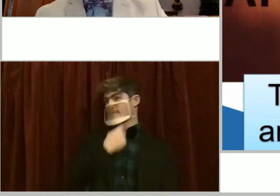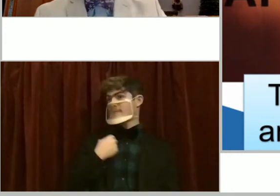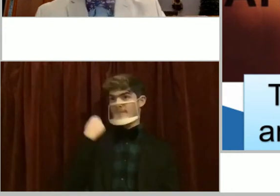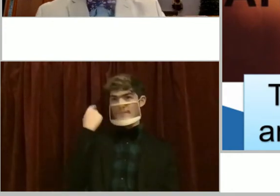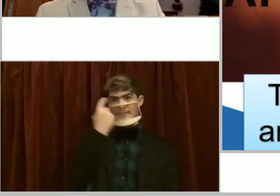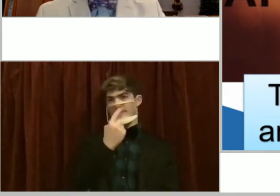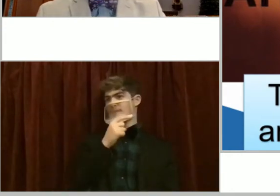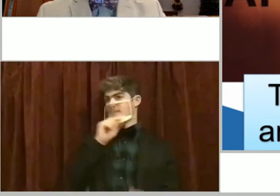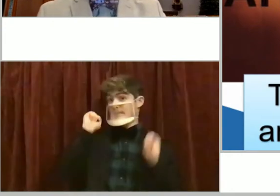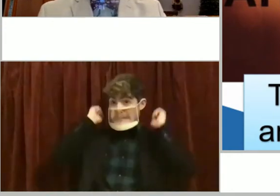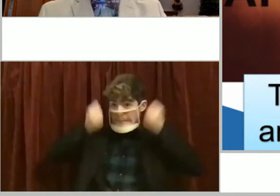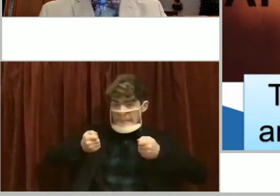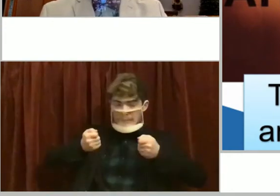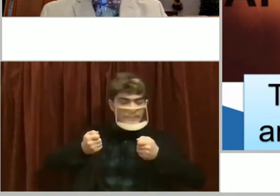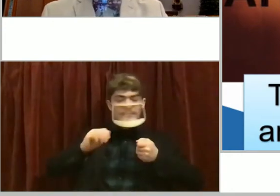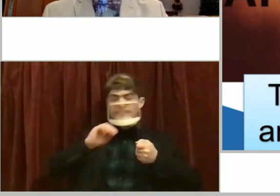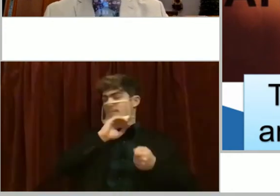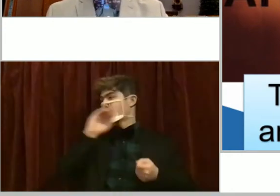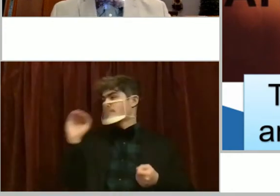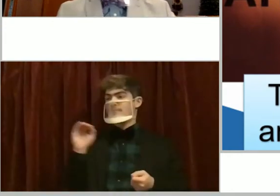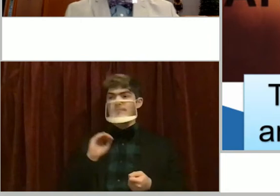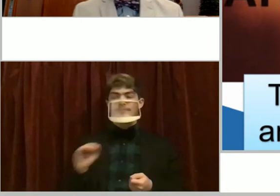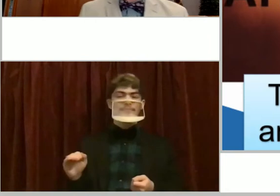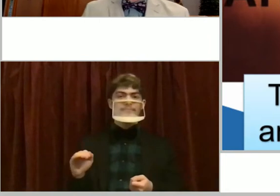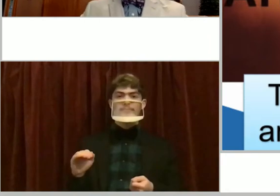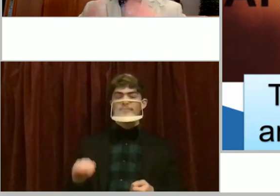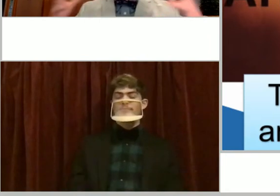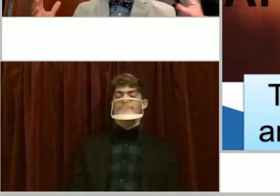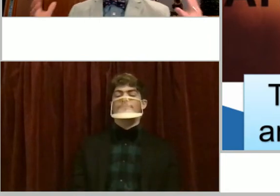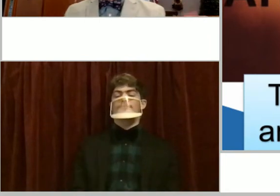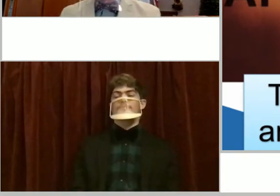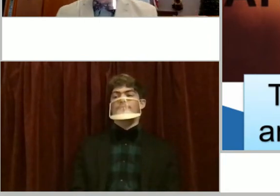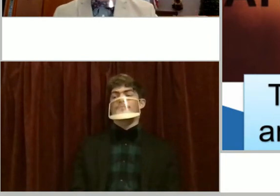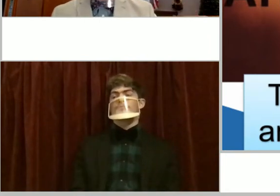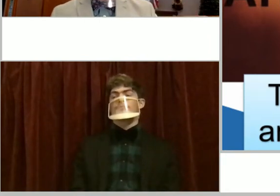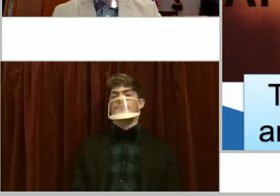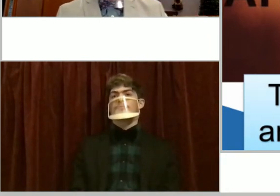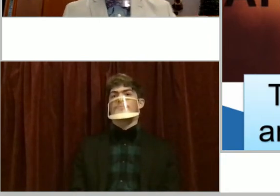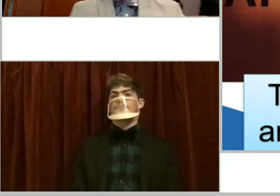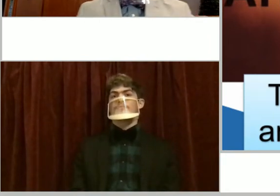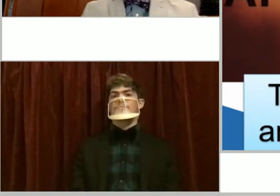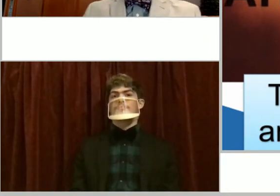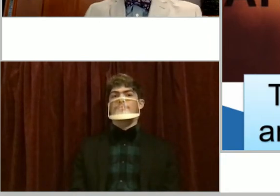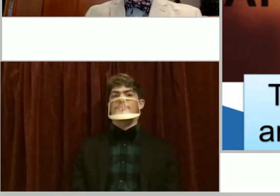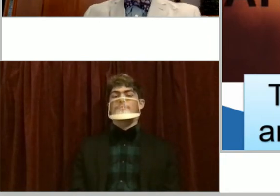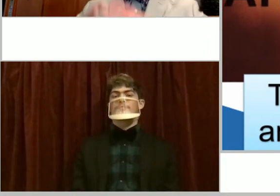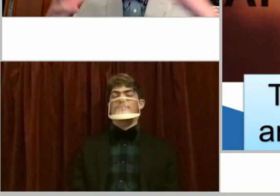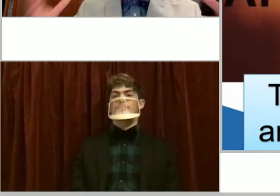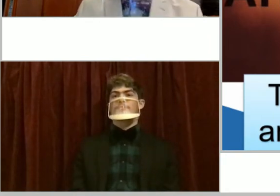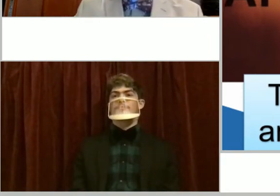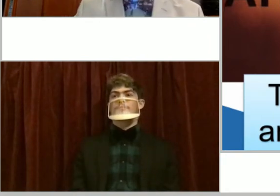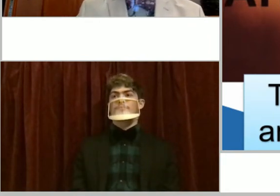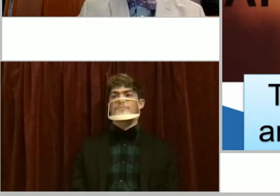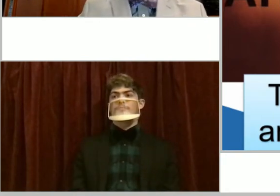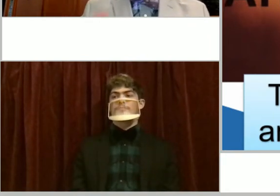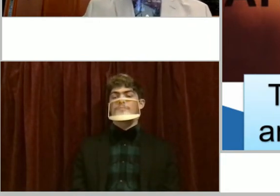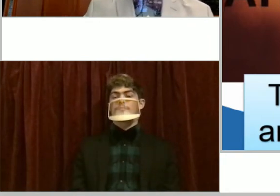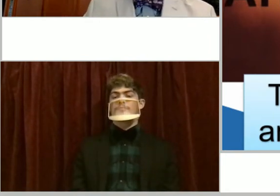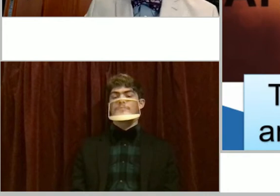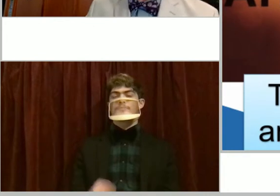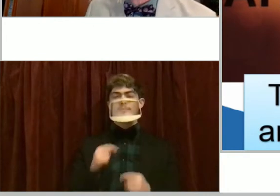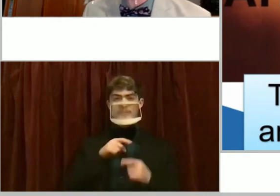covered with shame. And so as we learn some of the aspects of God's rekhem,